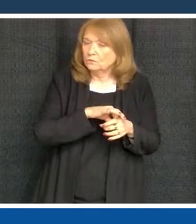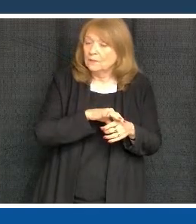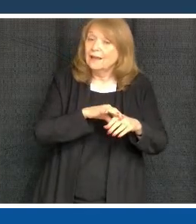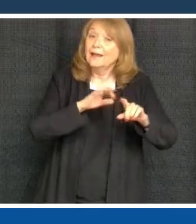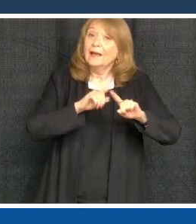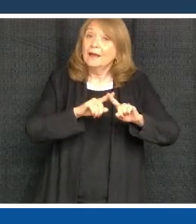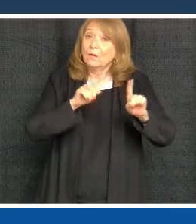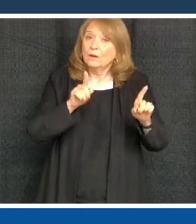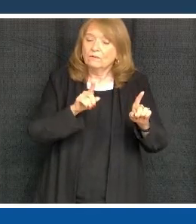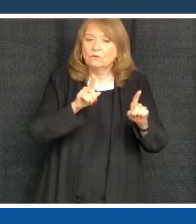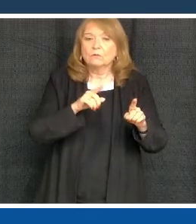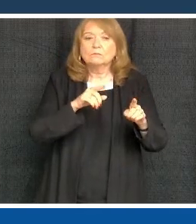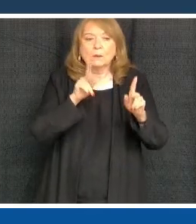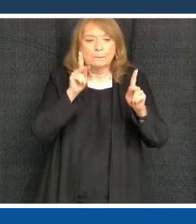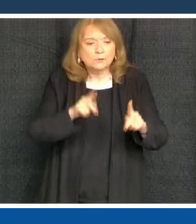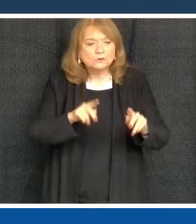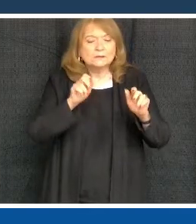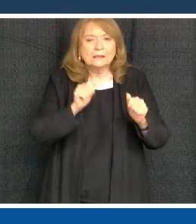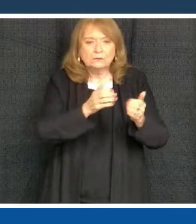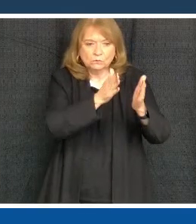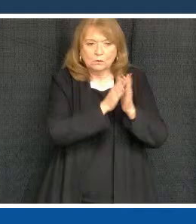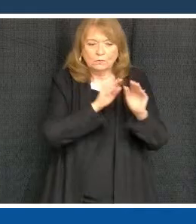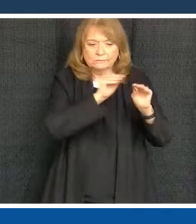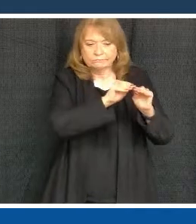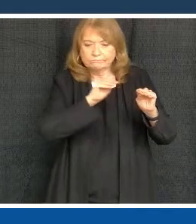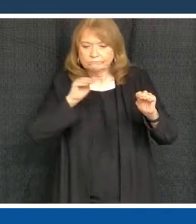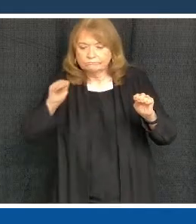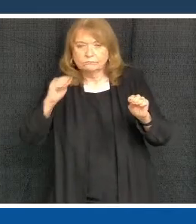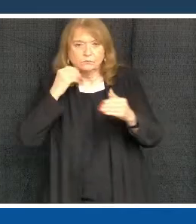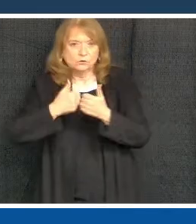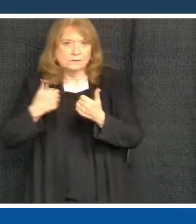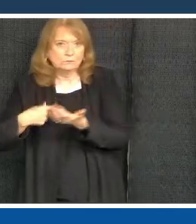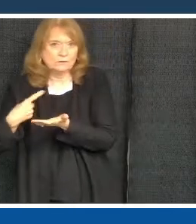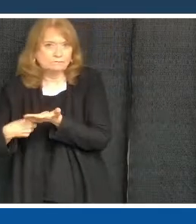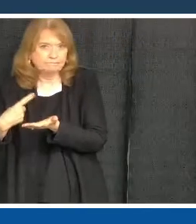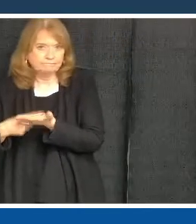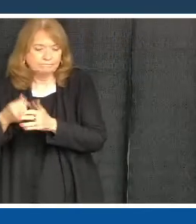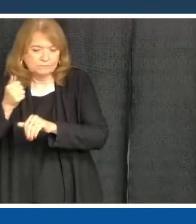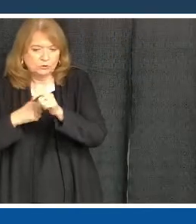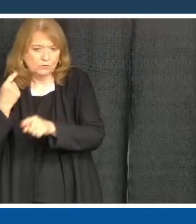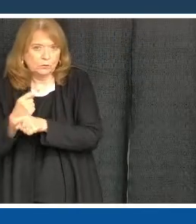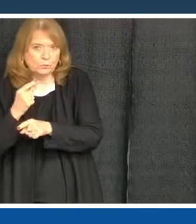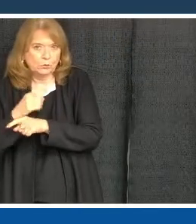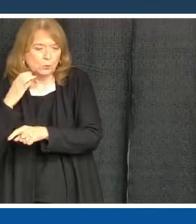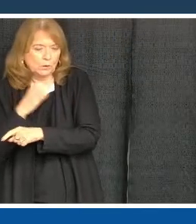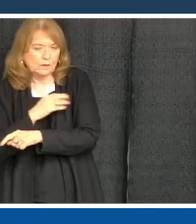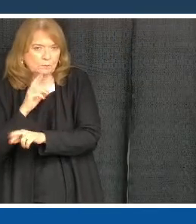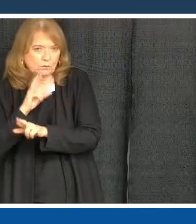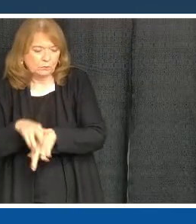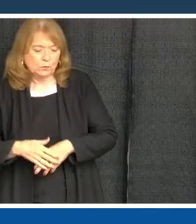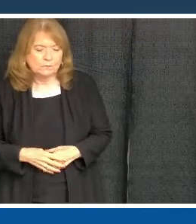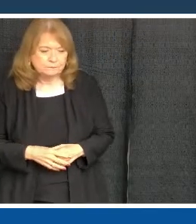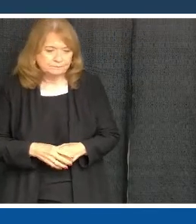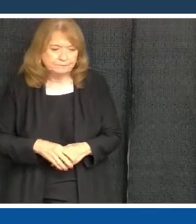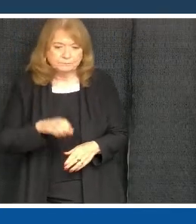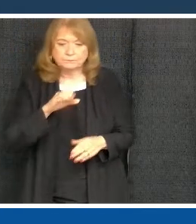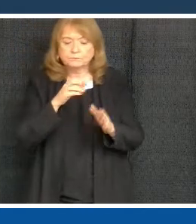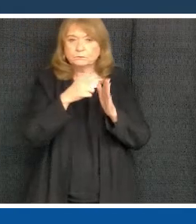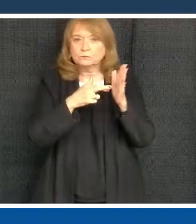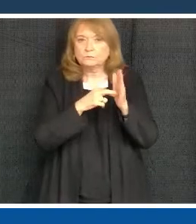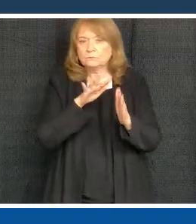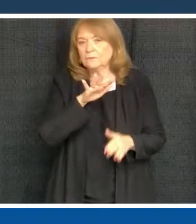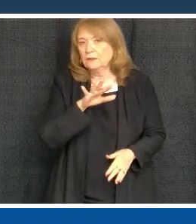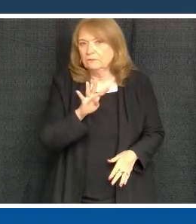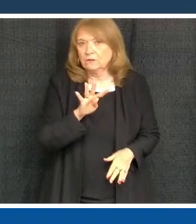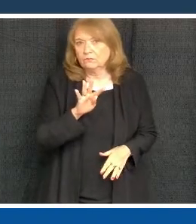However, a member of the council may request that an item be removed for separate consideration under the appropriate committee report. Ordinance